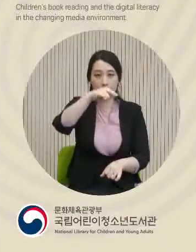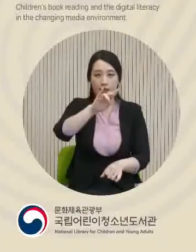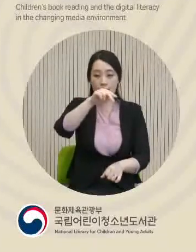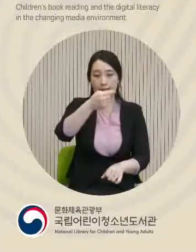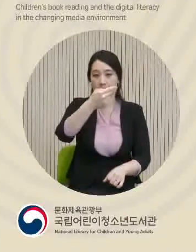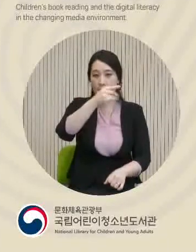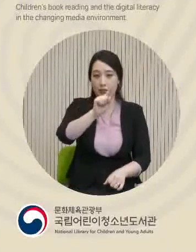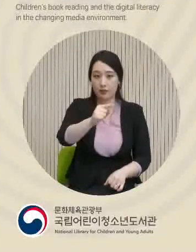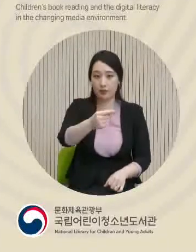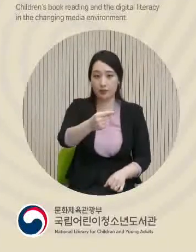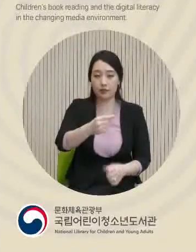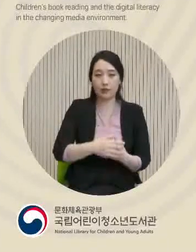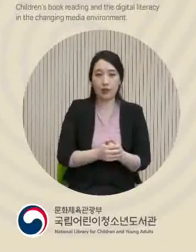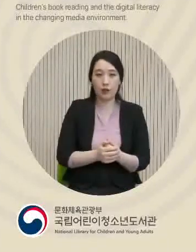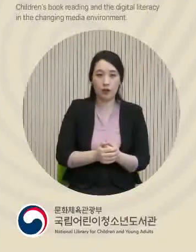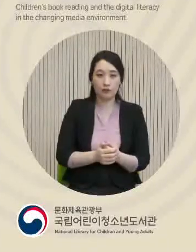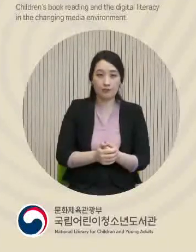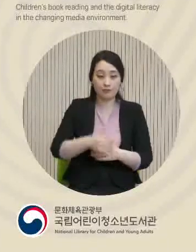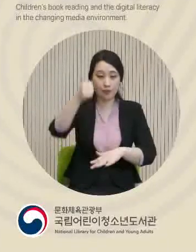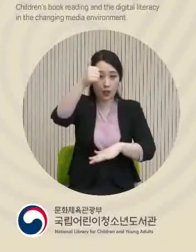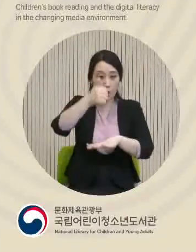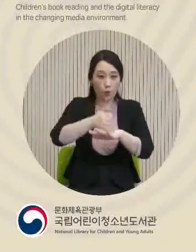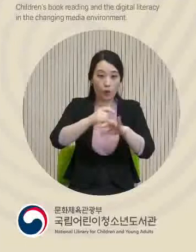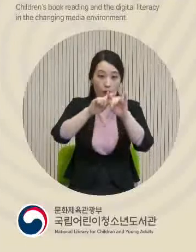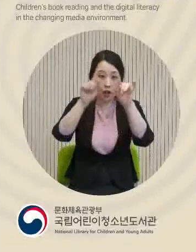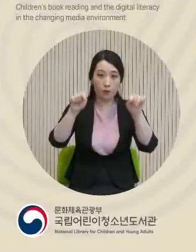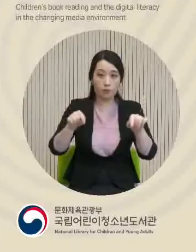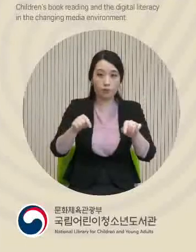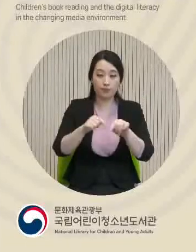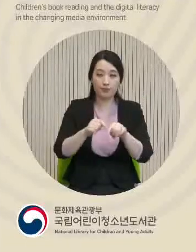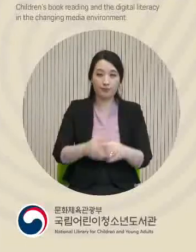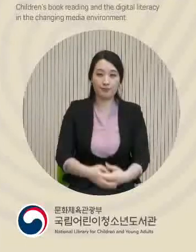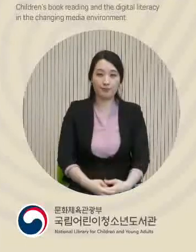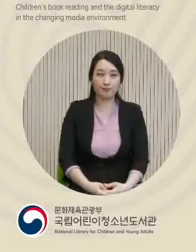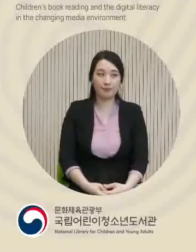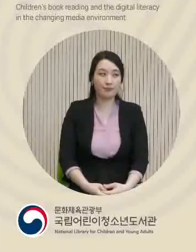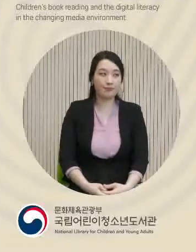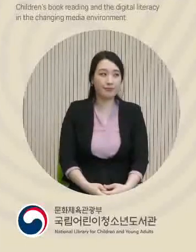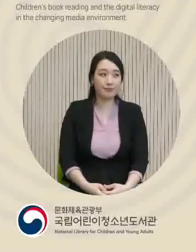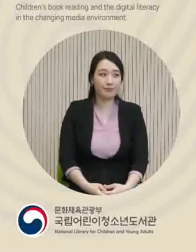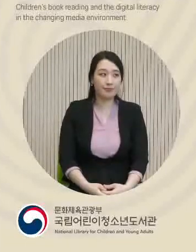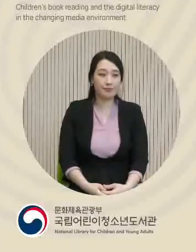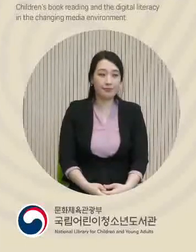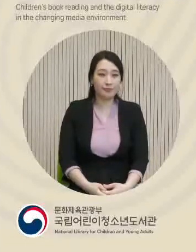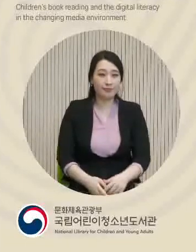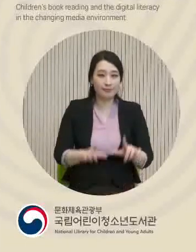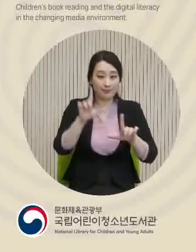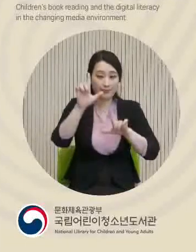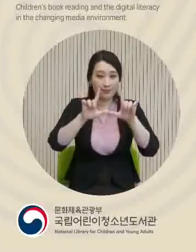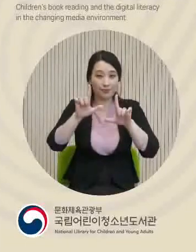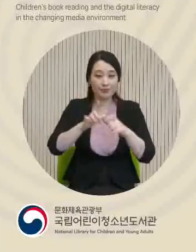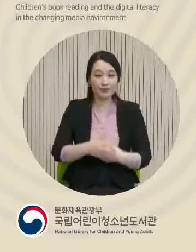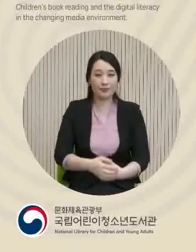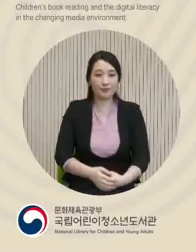podcast and the bookstagrams on the Padlet.